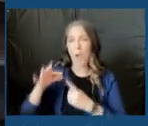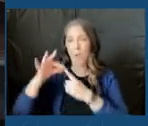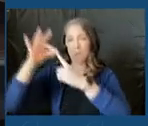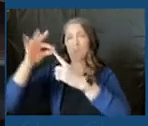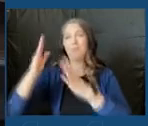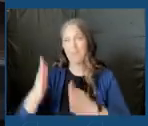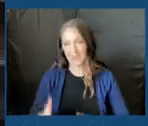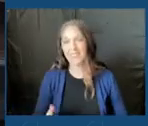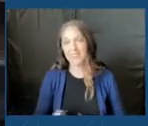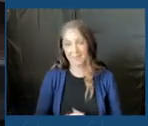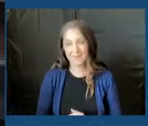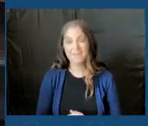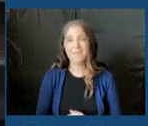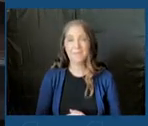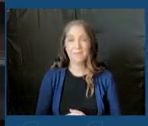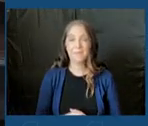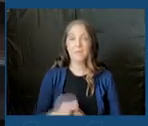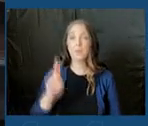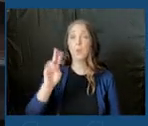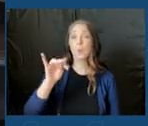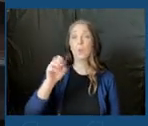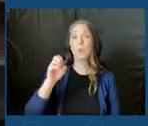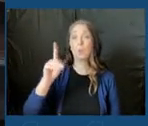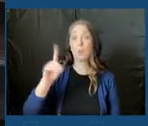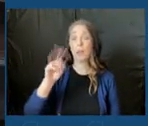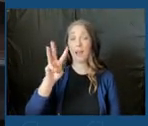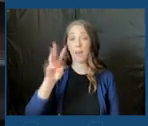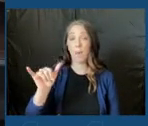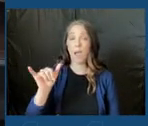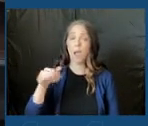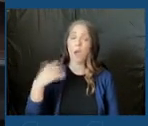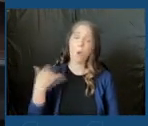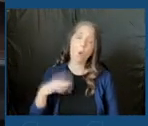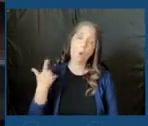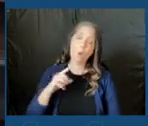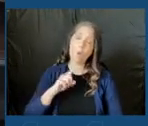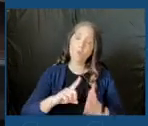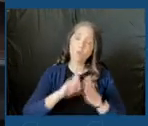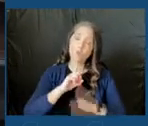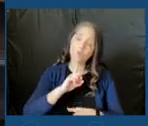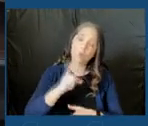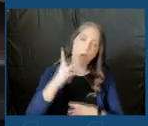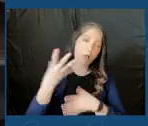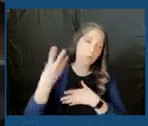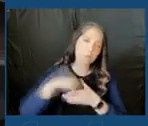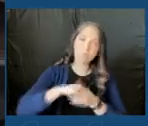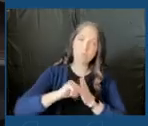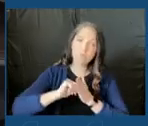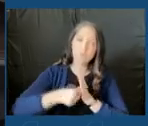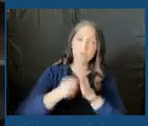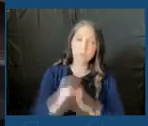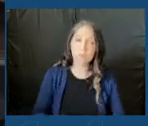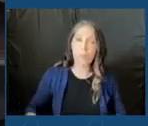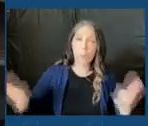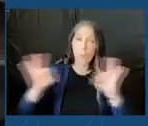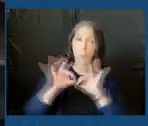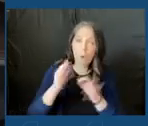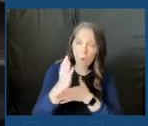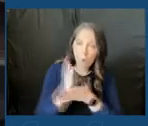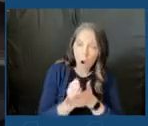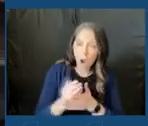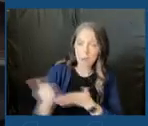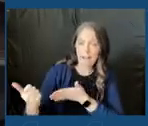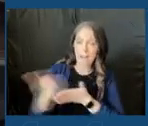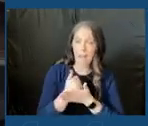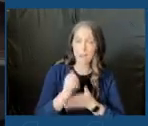And so United Way has really been an instrumental part of everything that we do. They help us with our strategic planning and